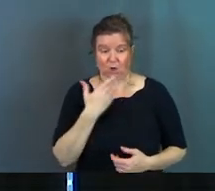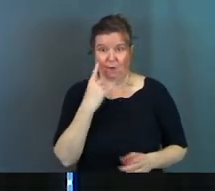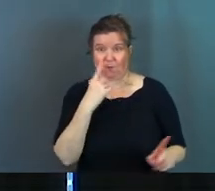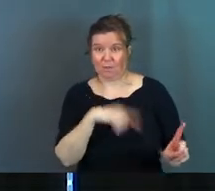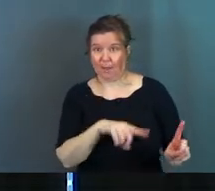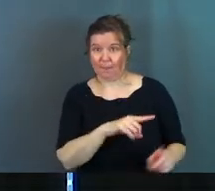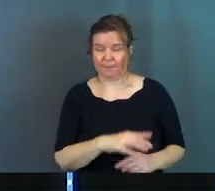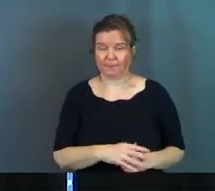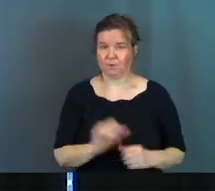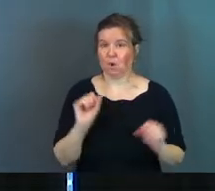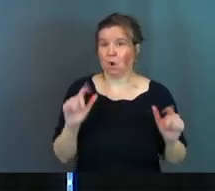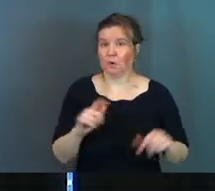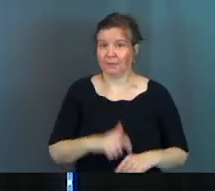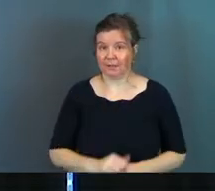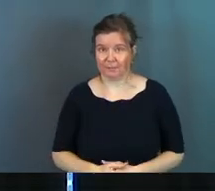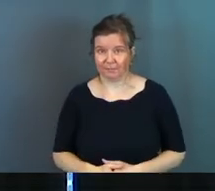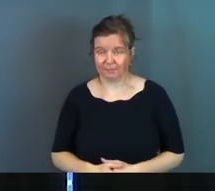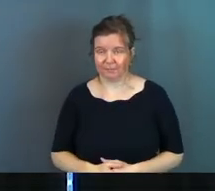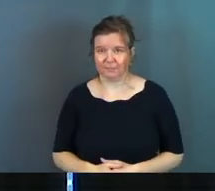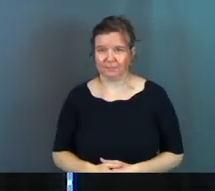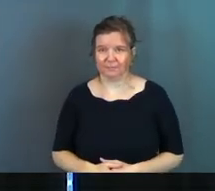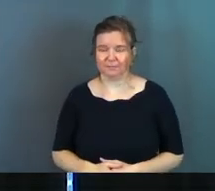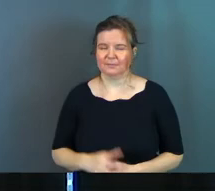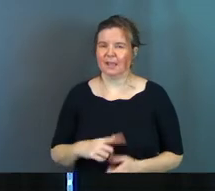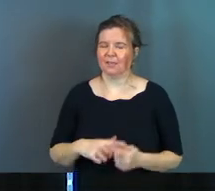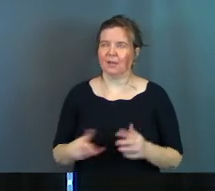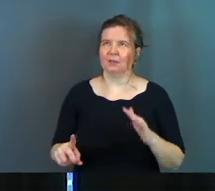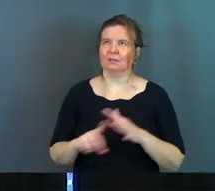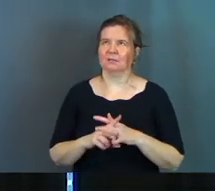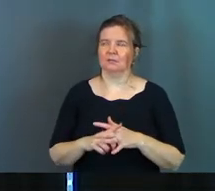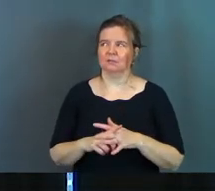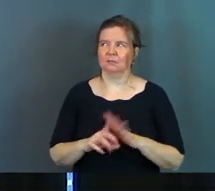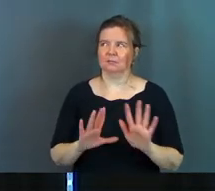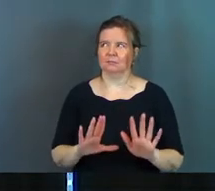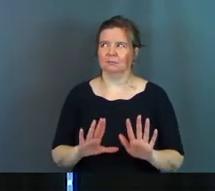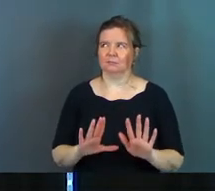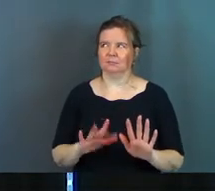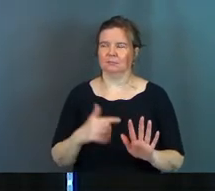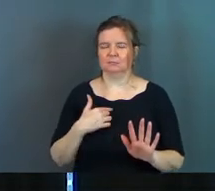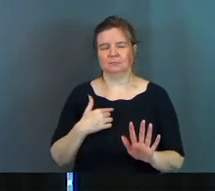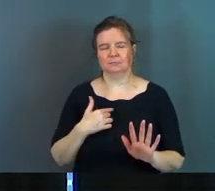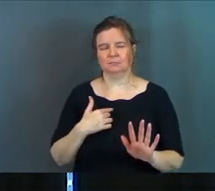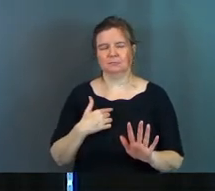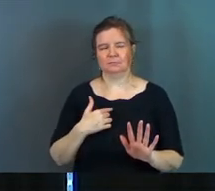good for them all the time? And then it occurs to me, I'm like,